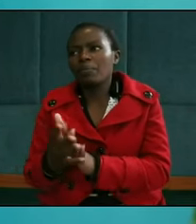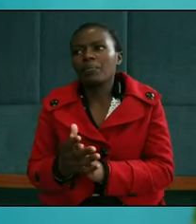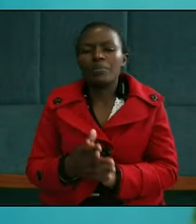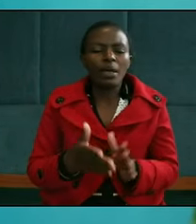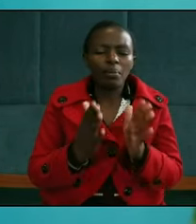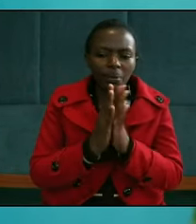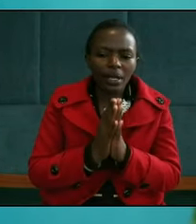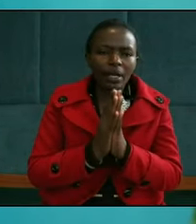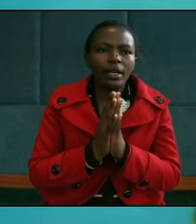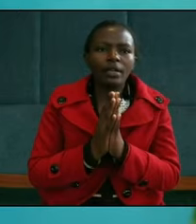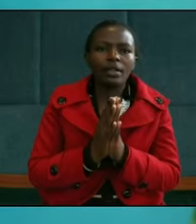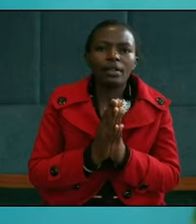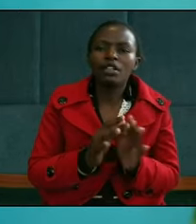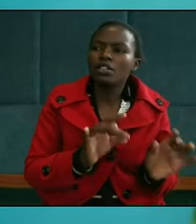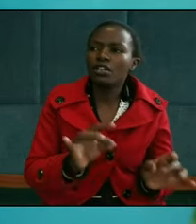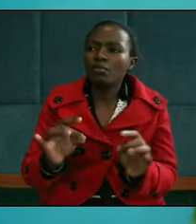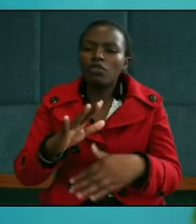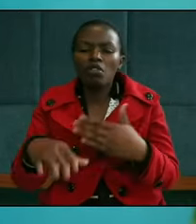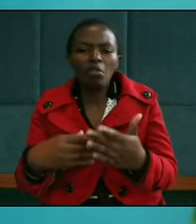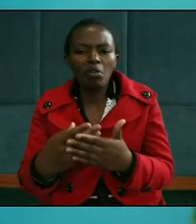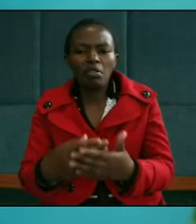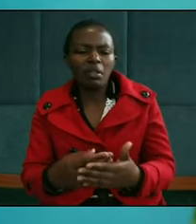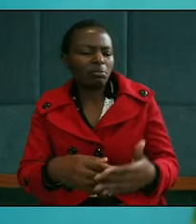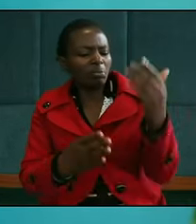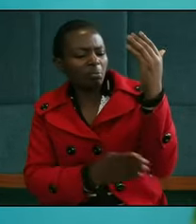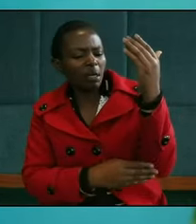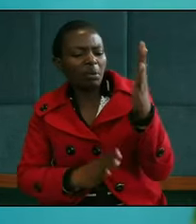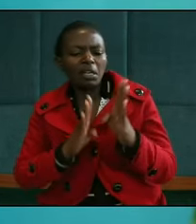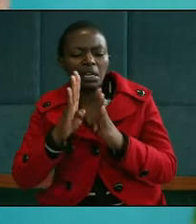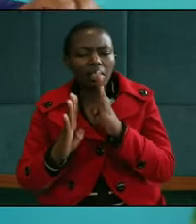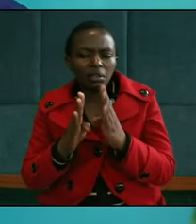It removed any selfish characteristics from among them.